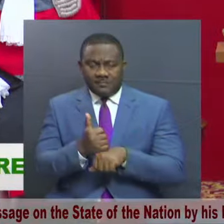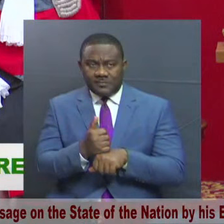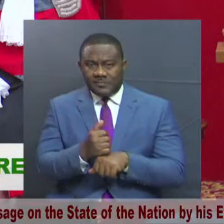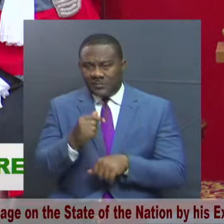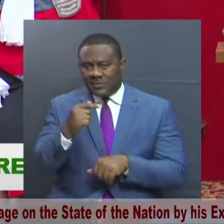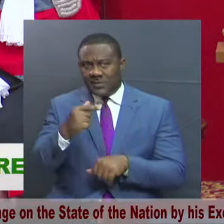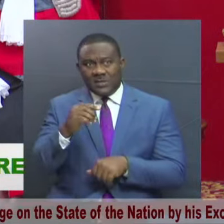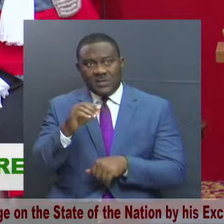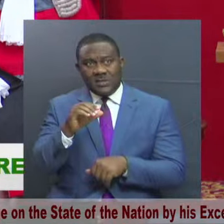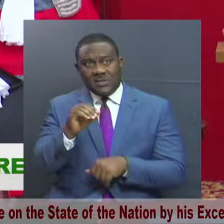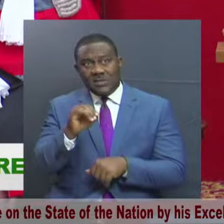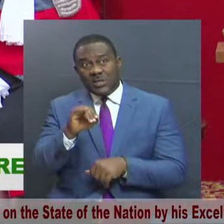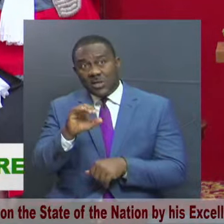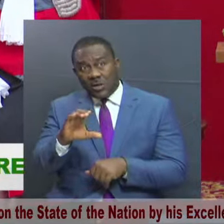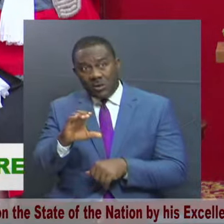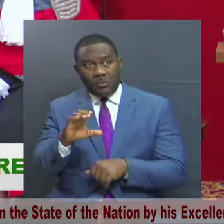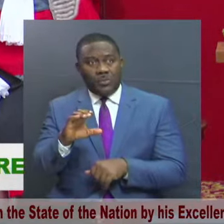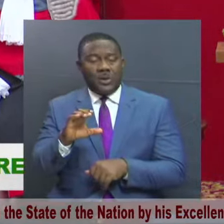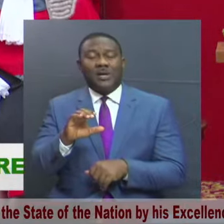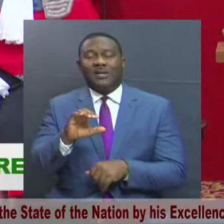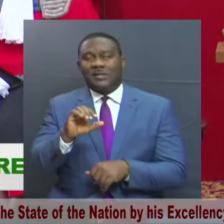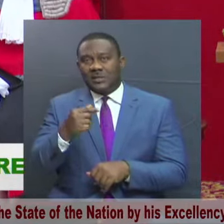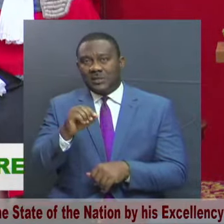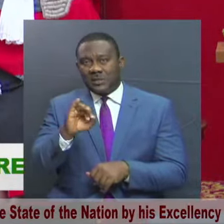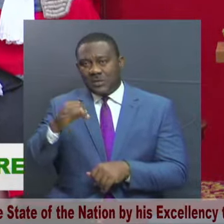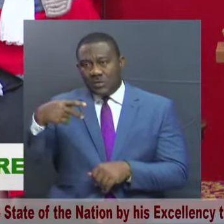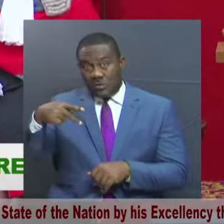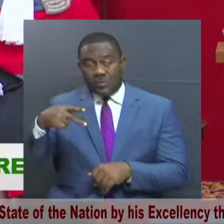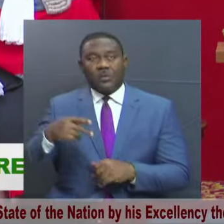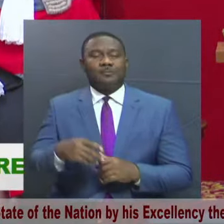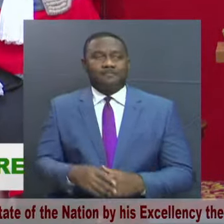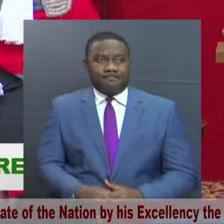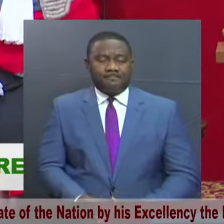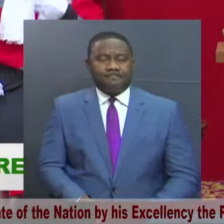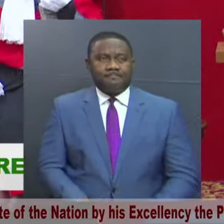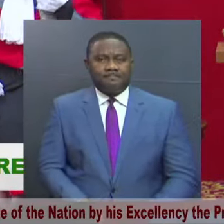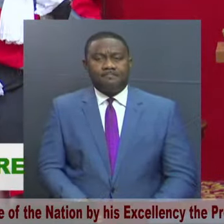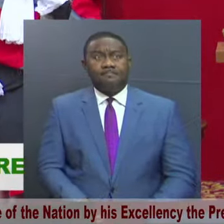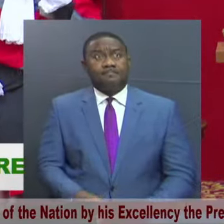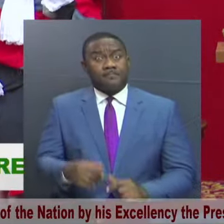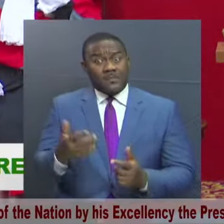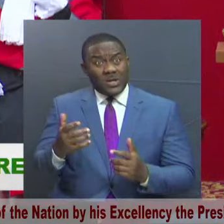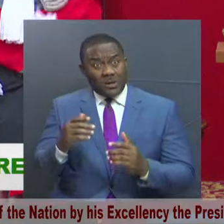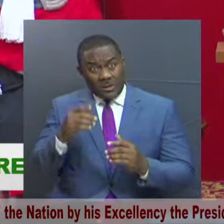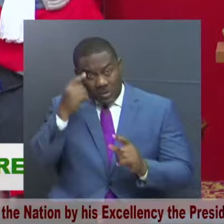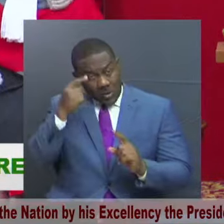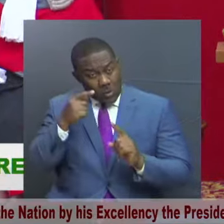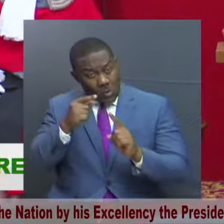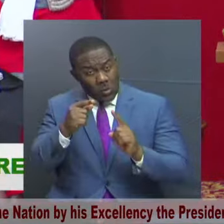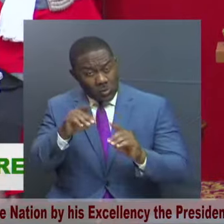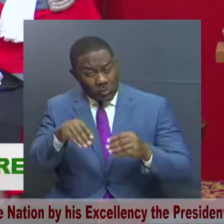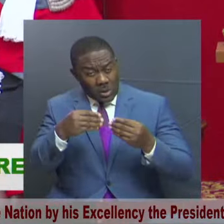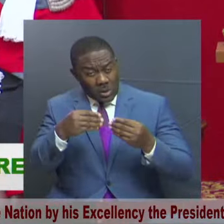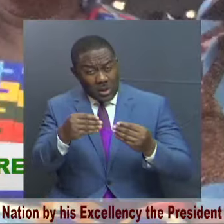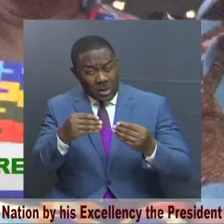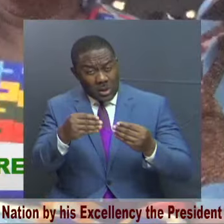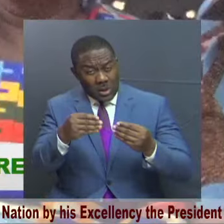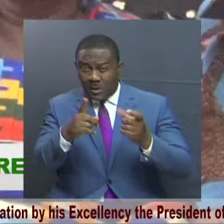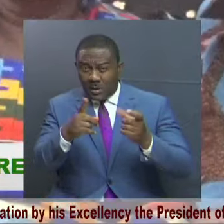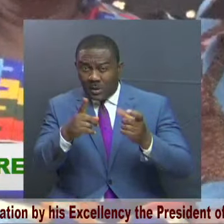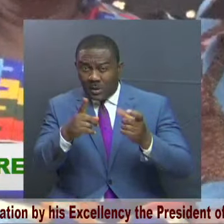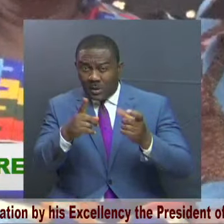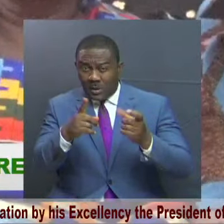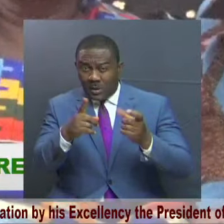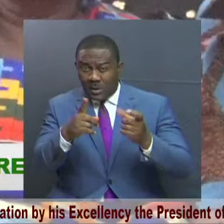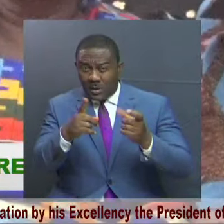giop the goal of goop is to provide educational support to 72,000 out of school children